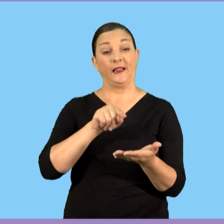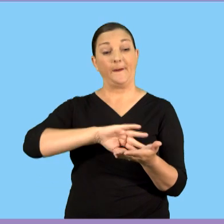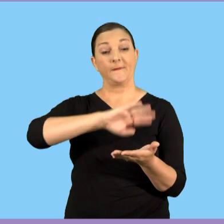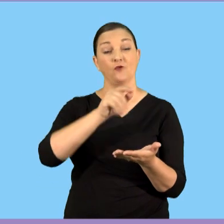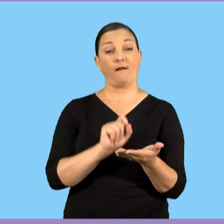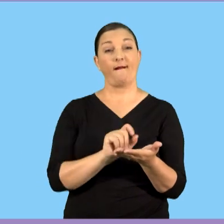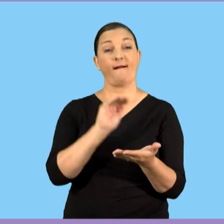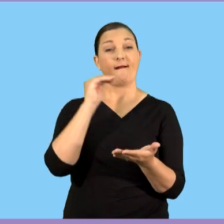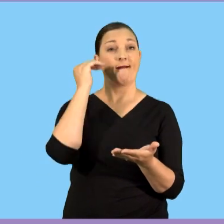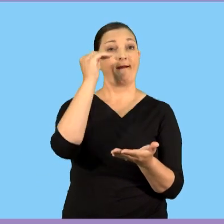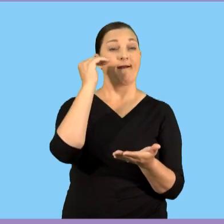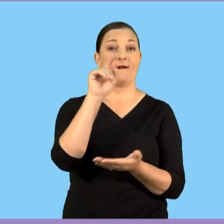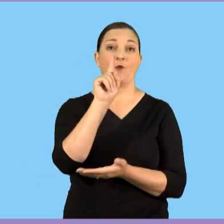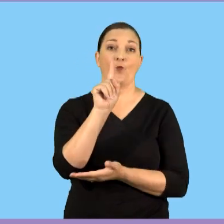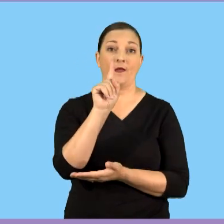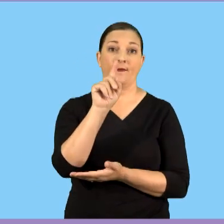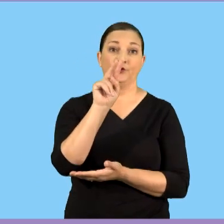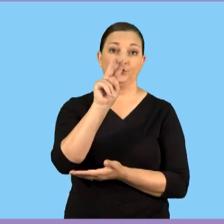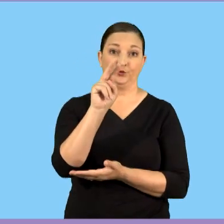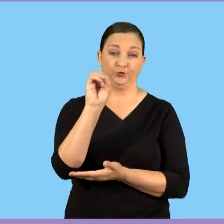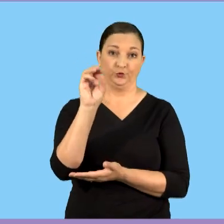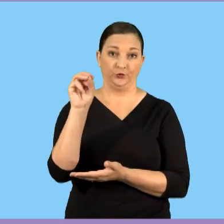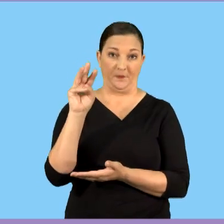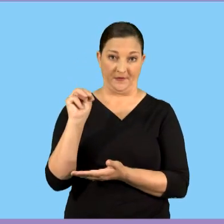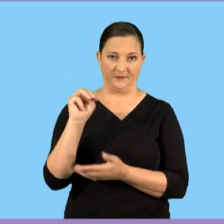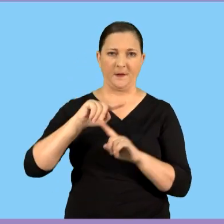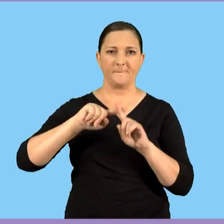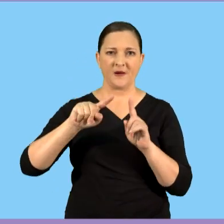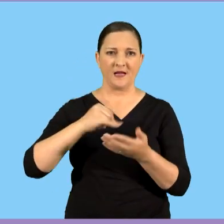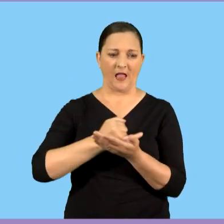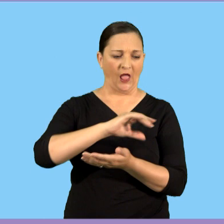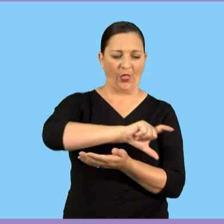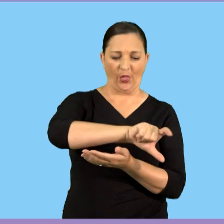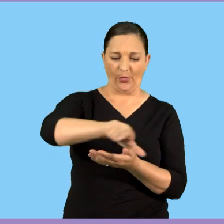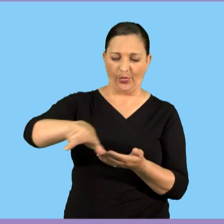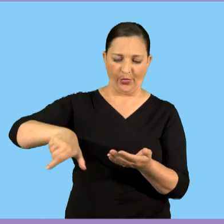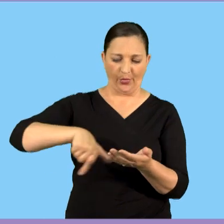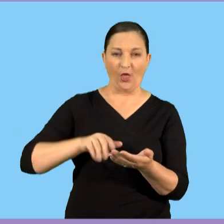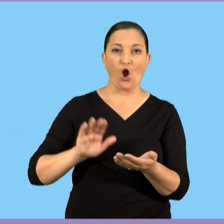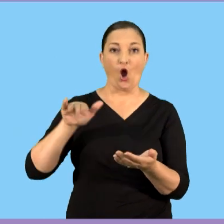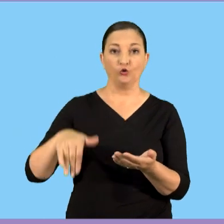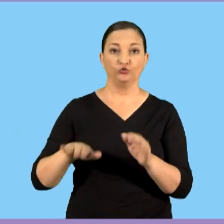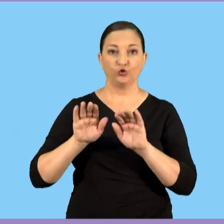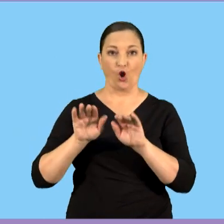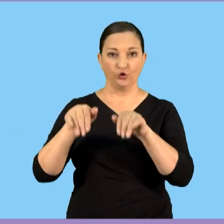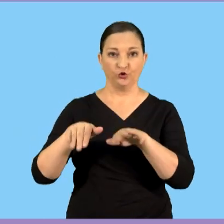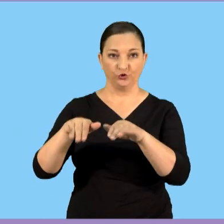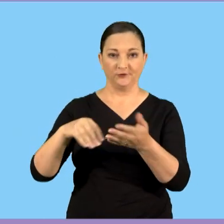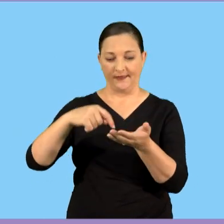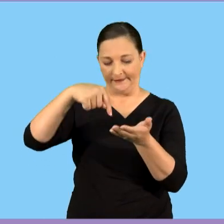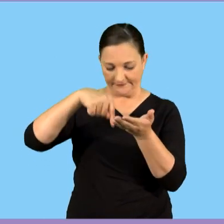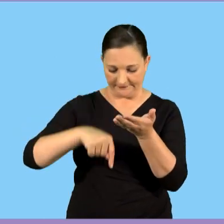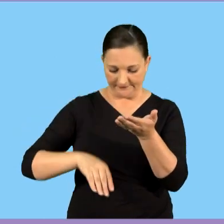is 1,200 meters high. The surroundings ocean has a